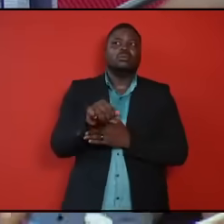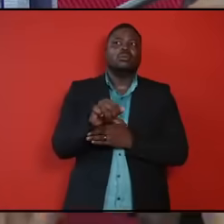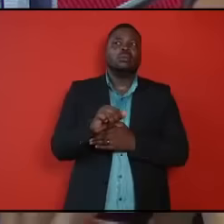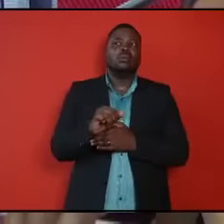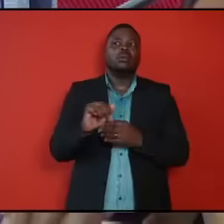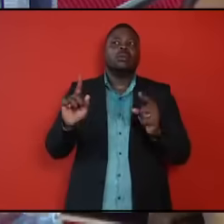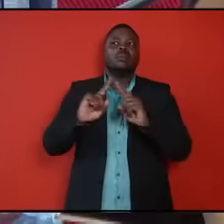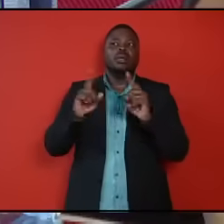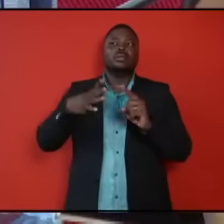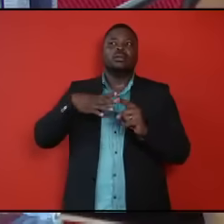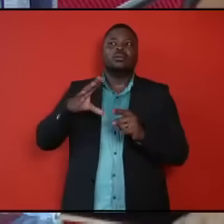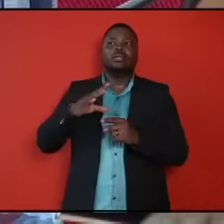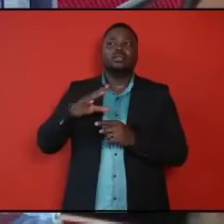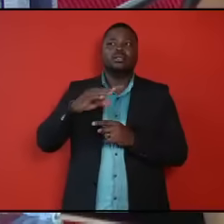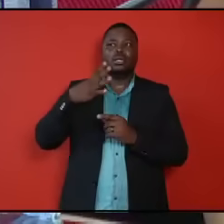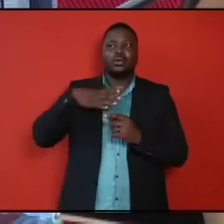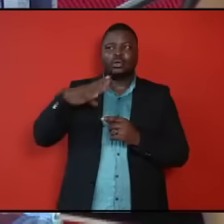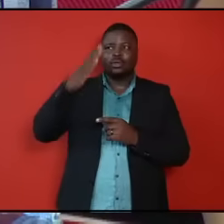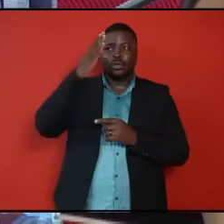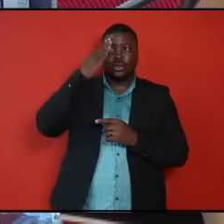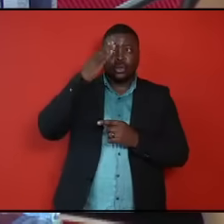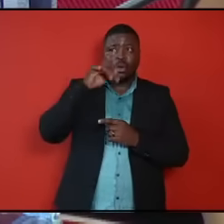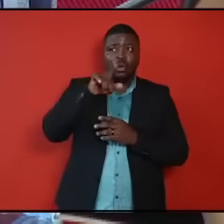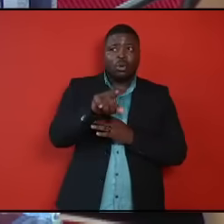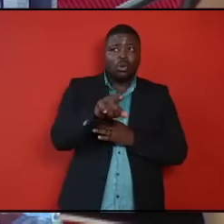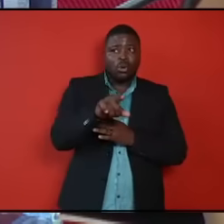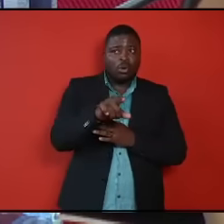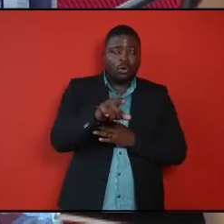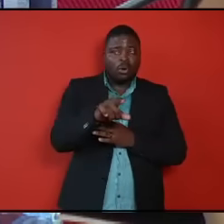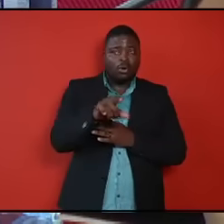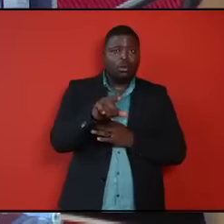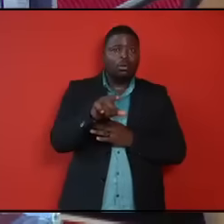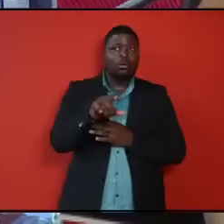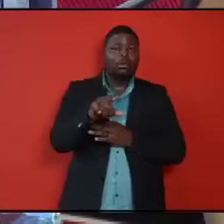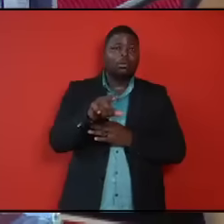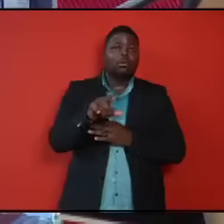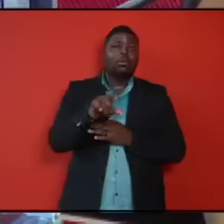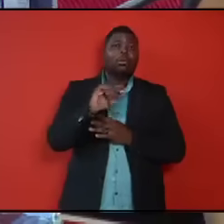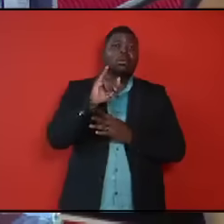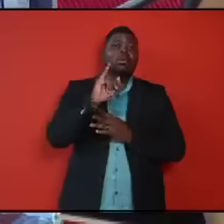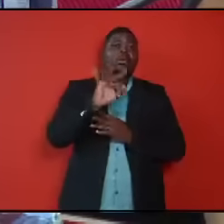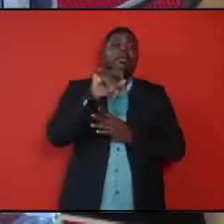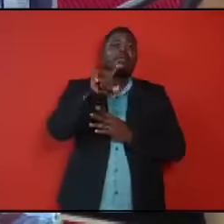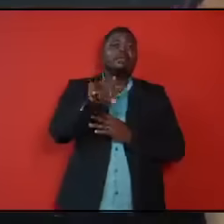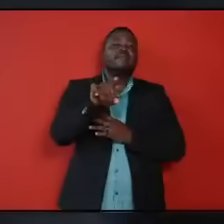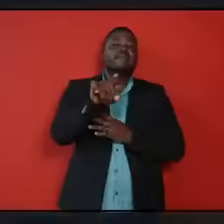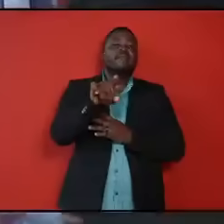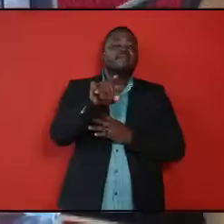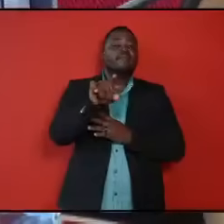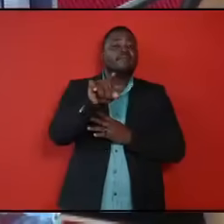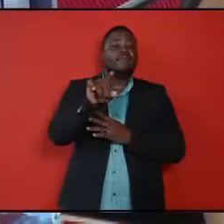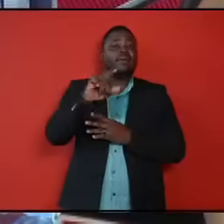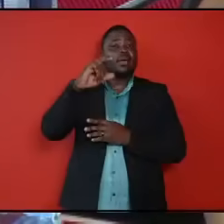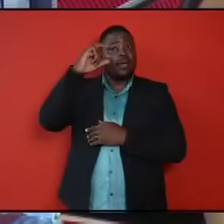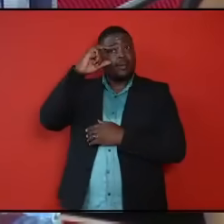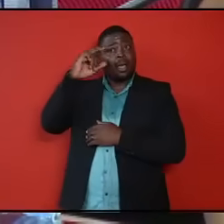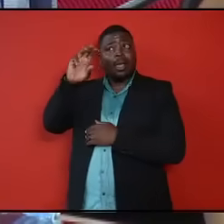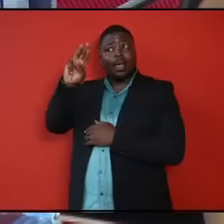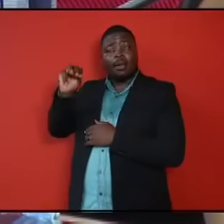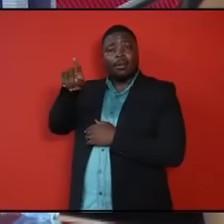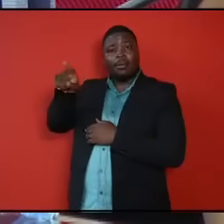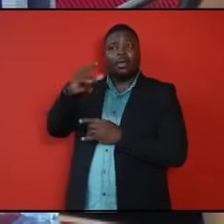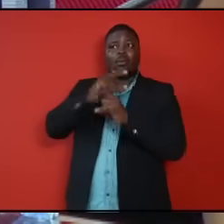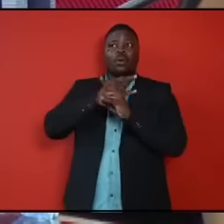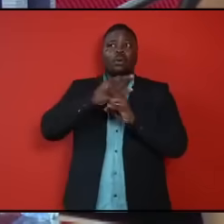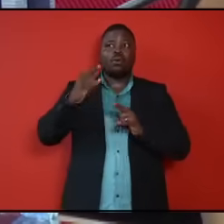would like to get your opinion on this. Do you think that if Fikile Mbalula wins the ANC conference and